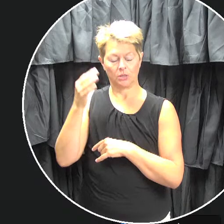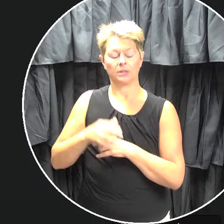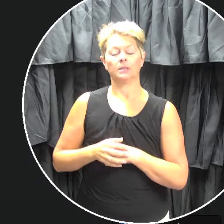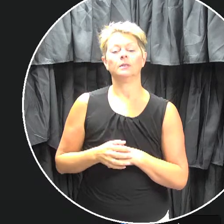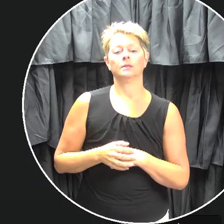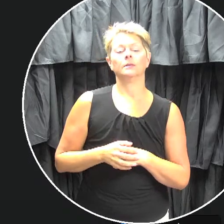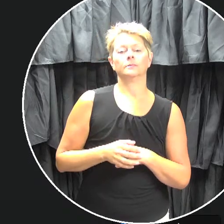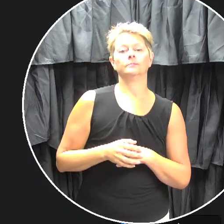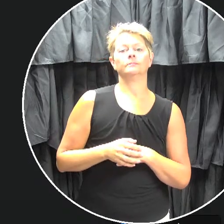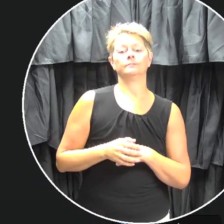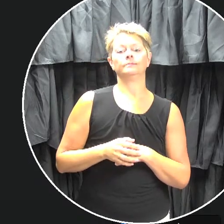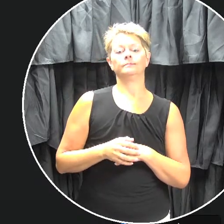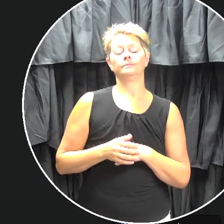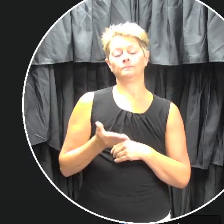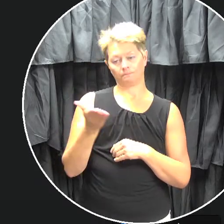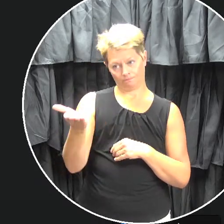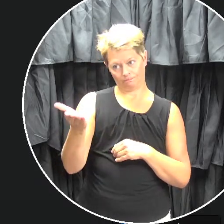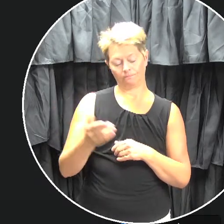your questions of the panel as needed.